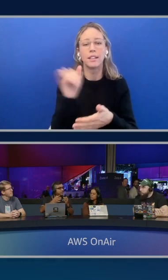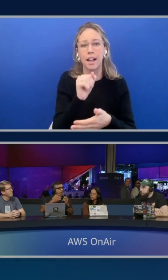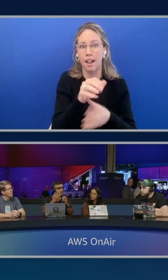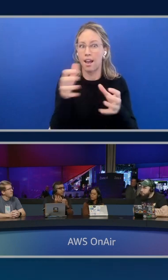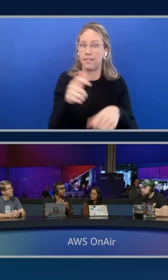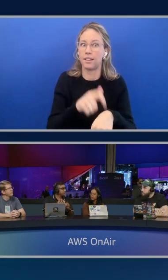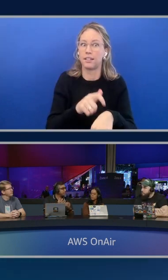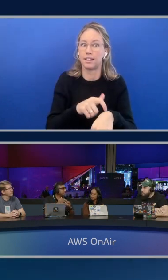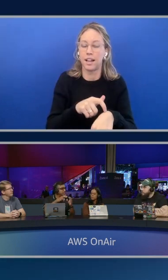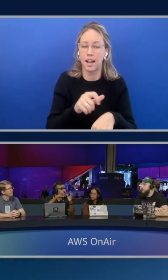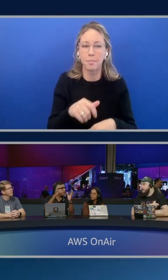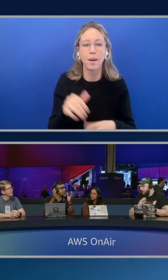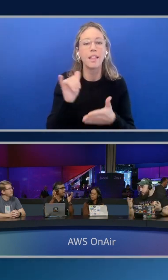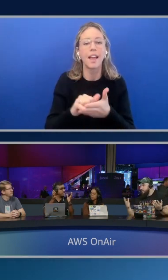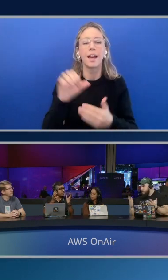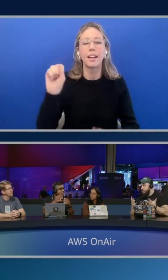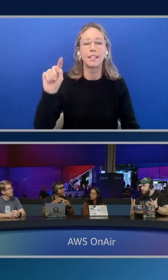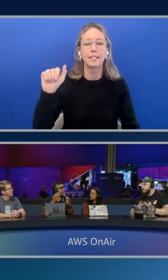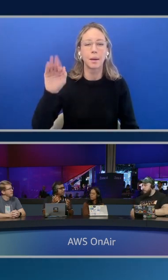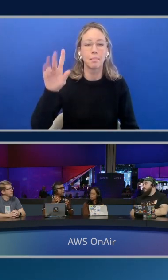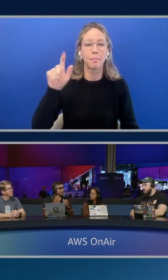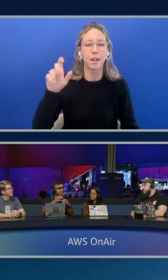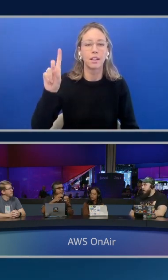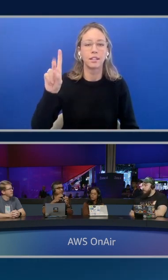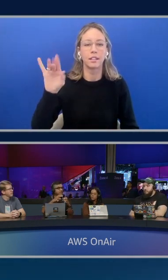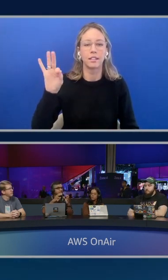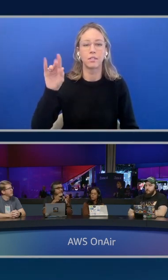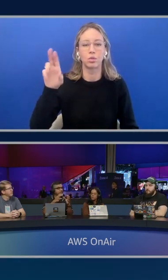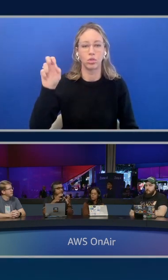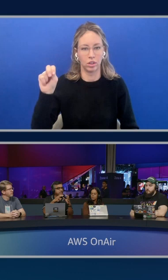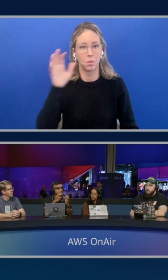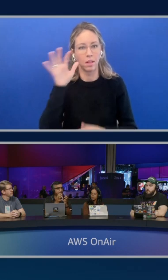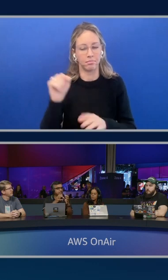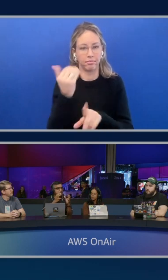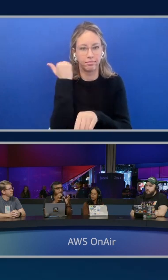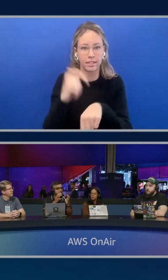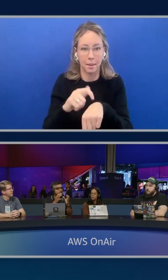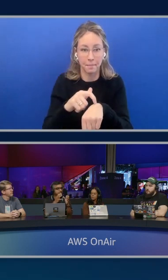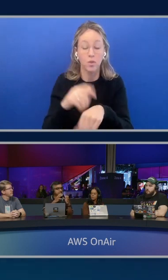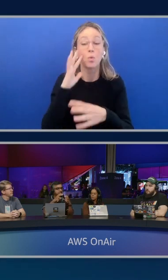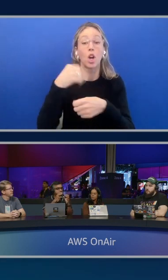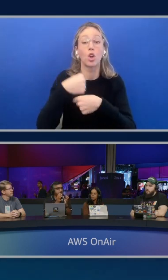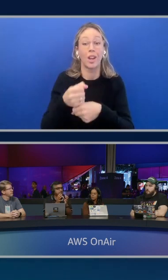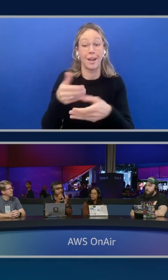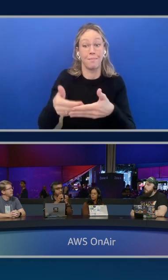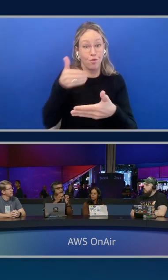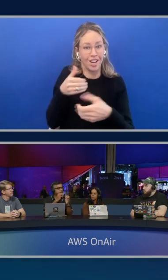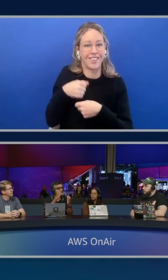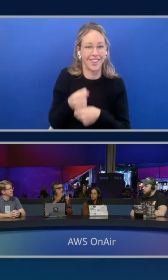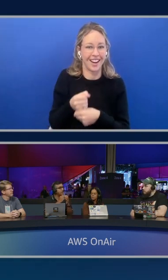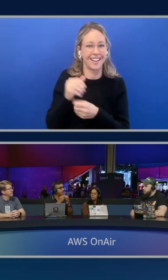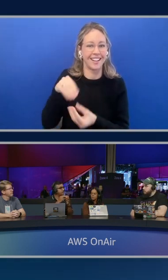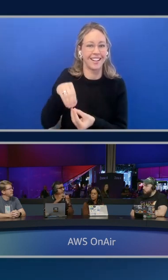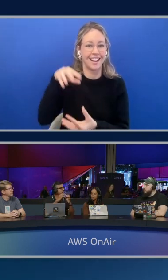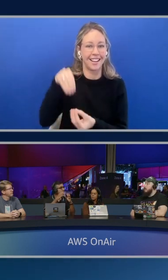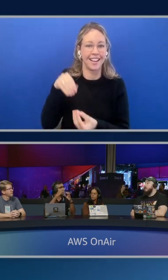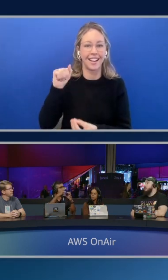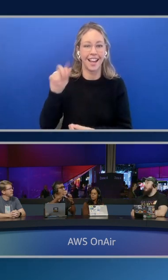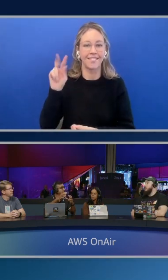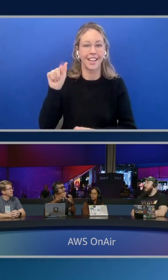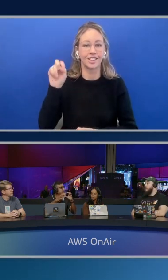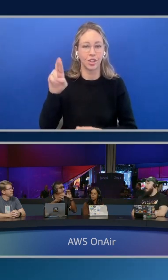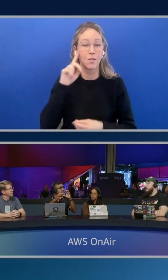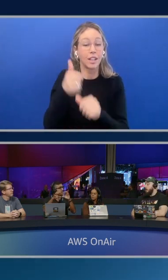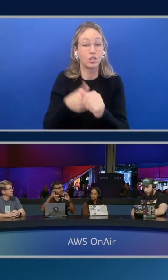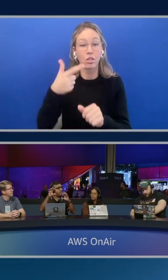Okay. Because stable diffusion and the human-like avatar takes a long time. Right. So that's the reason we are creating a pre-created avatar for each gloss and then storing